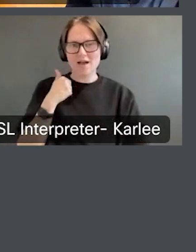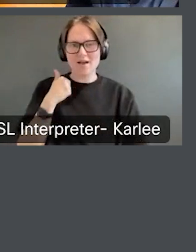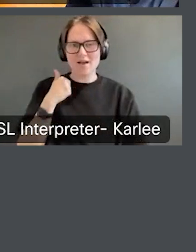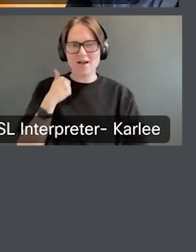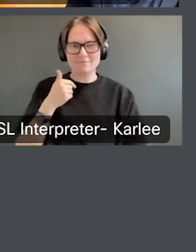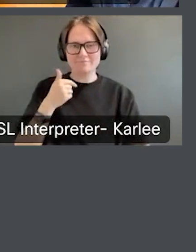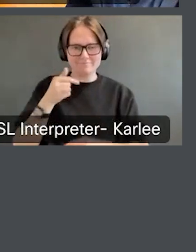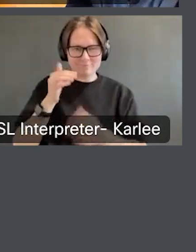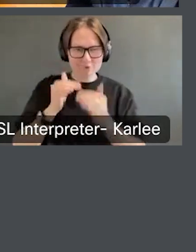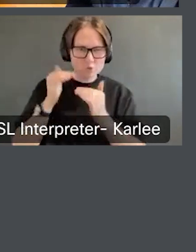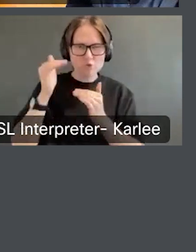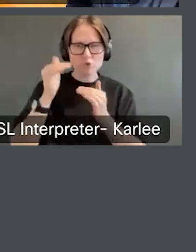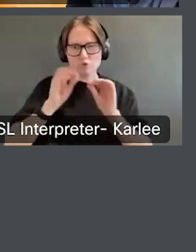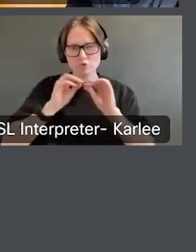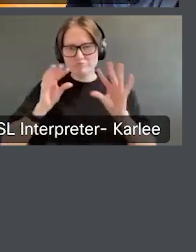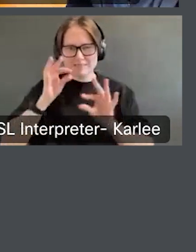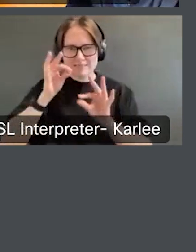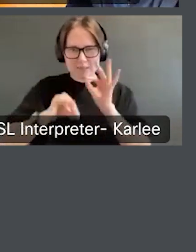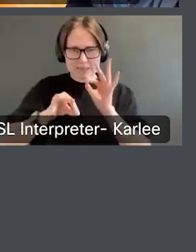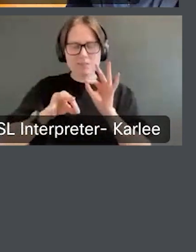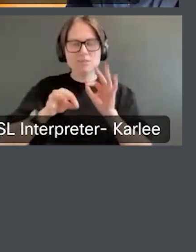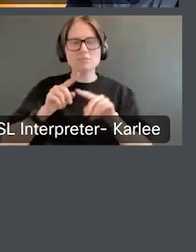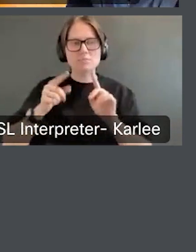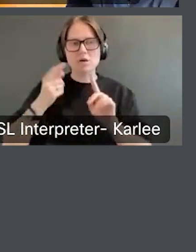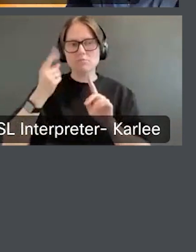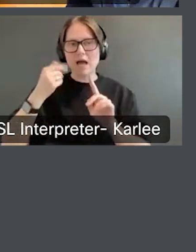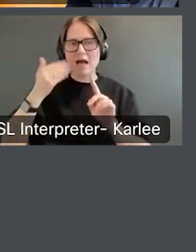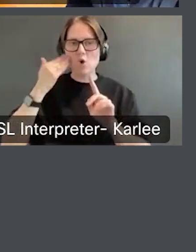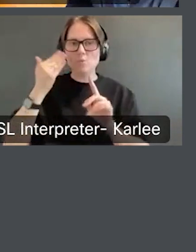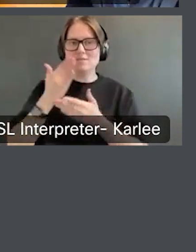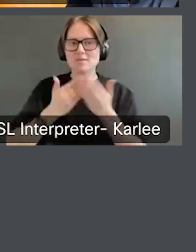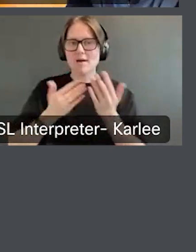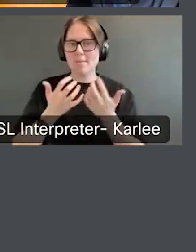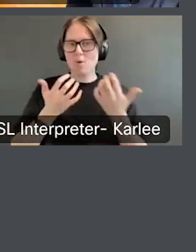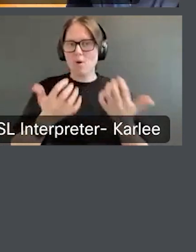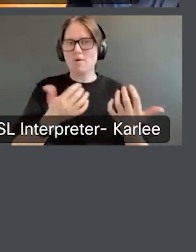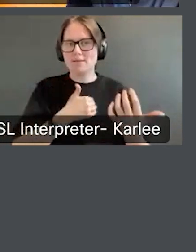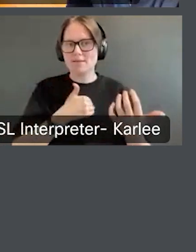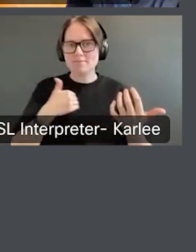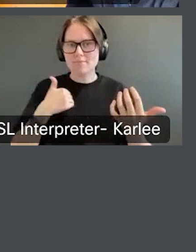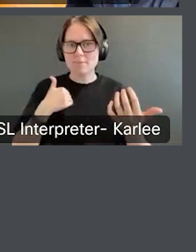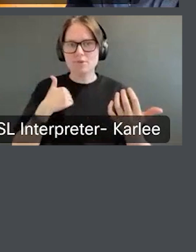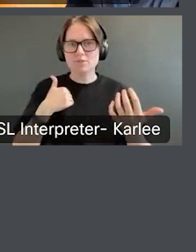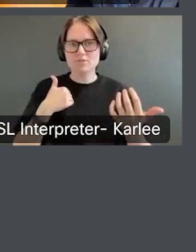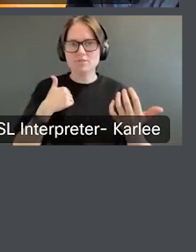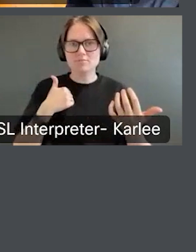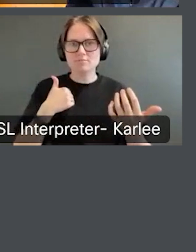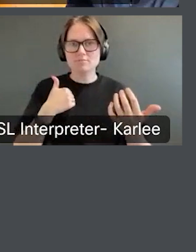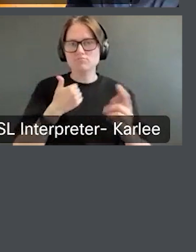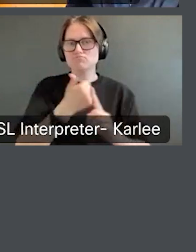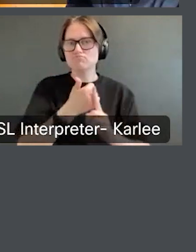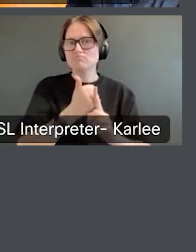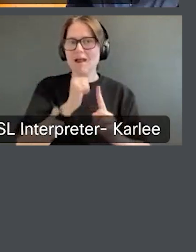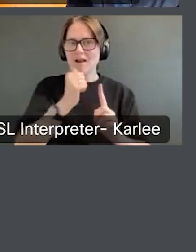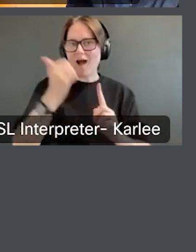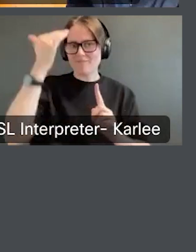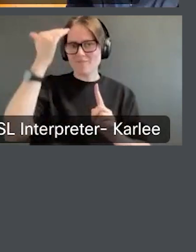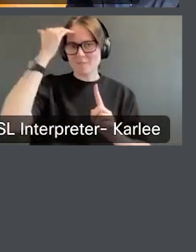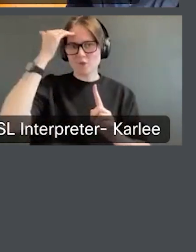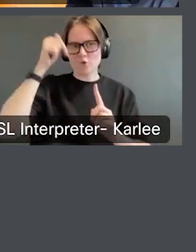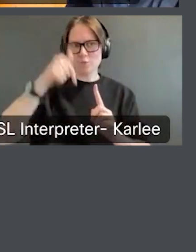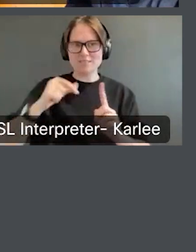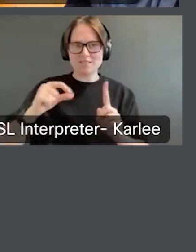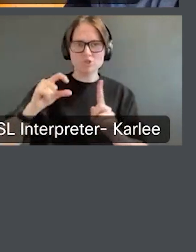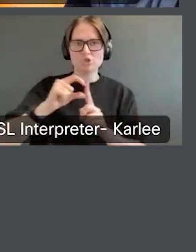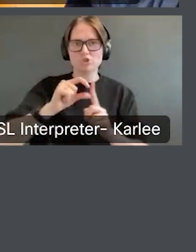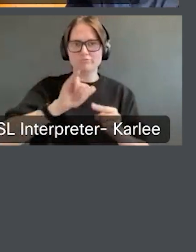have some individuals in the audience today who are not familiar with this term. So I want to be clear about